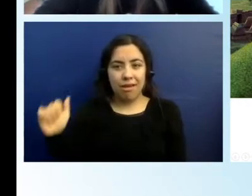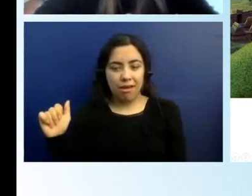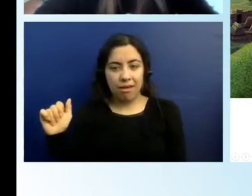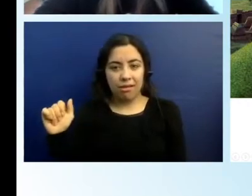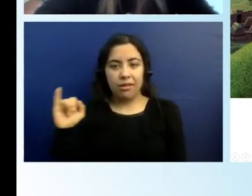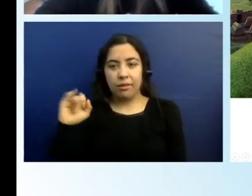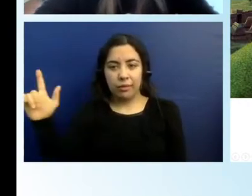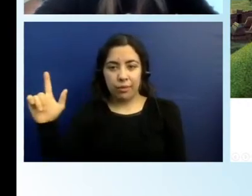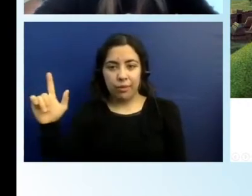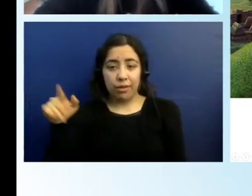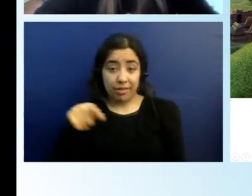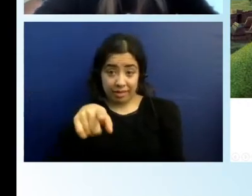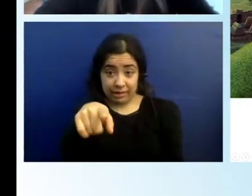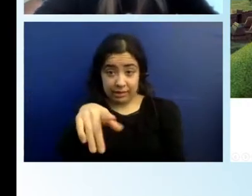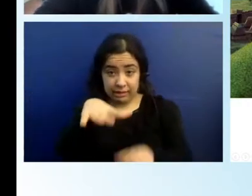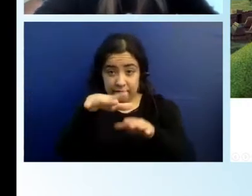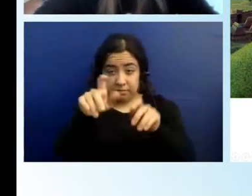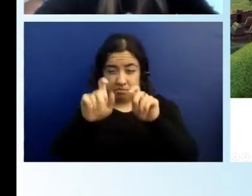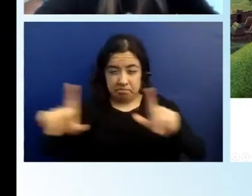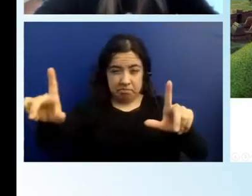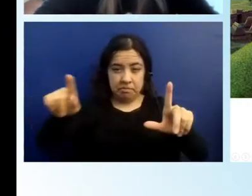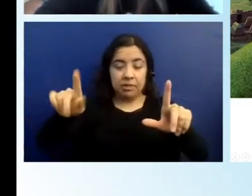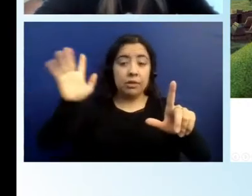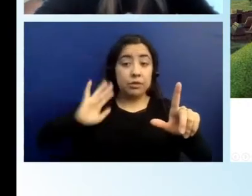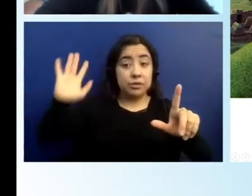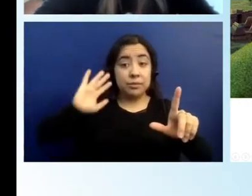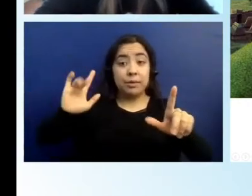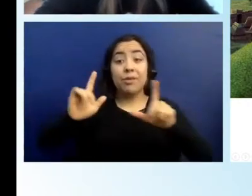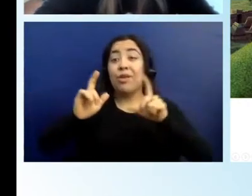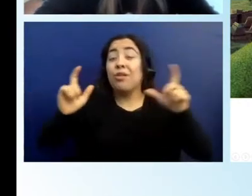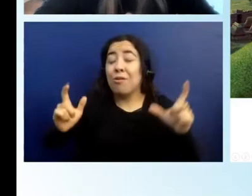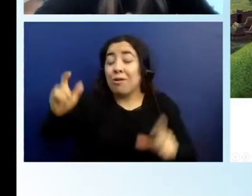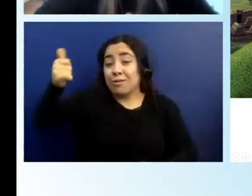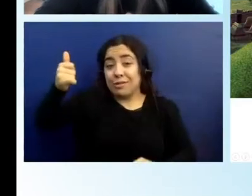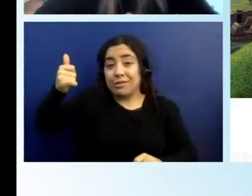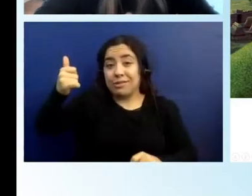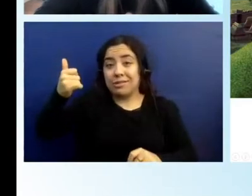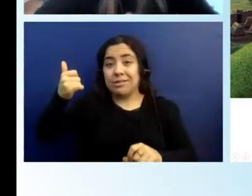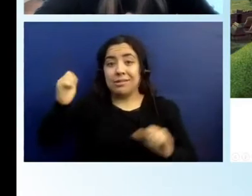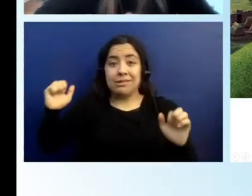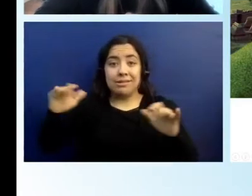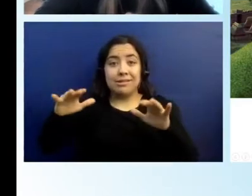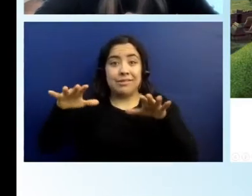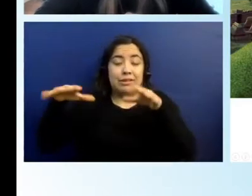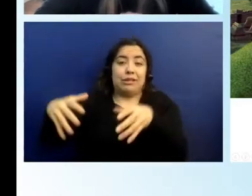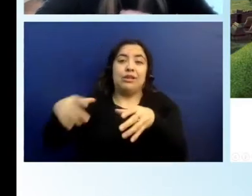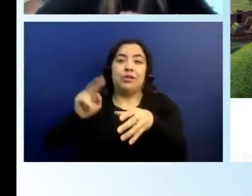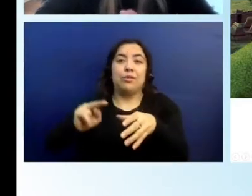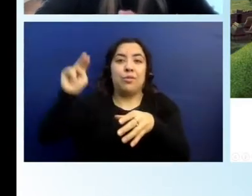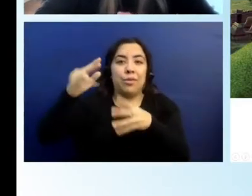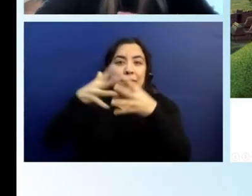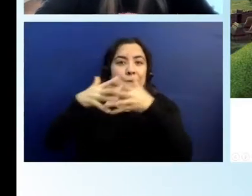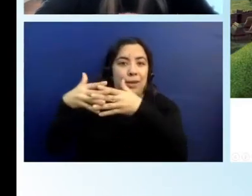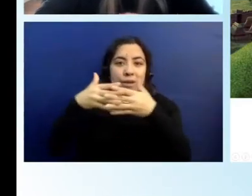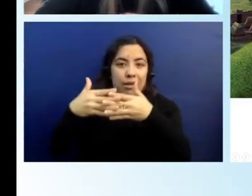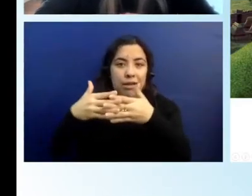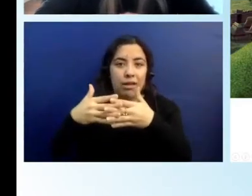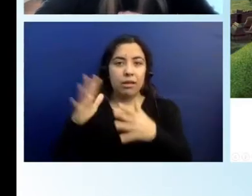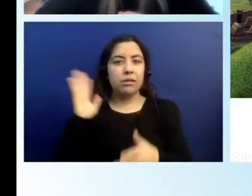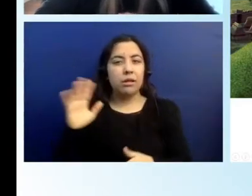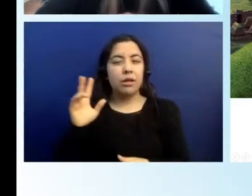it was the largest civilization in North America. You know, at the same time in the 1300s, it had a higher population